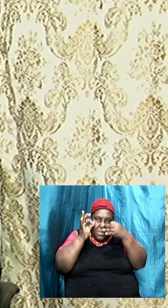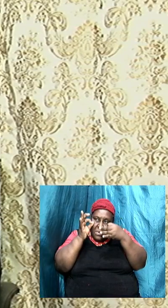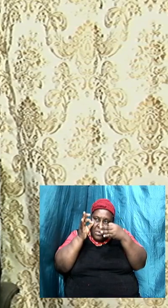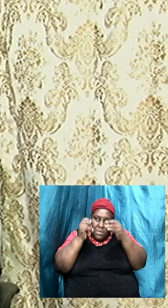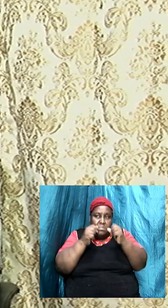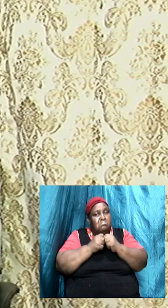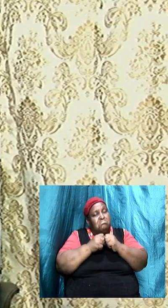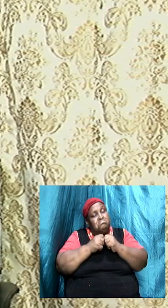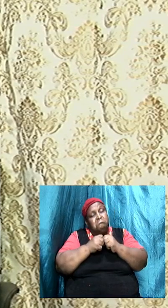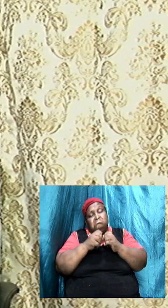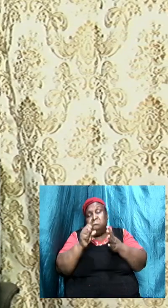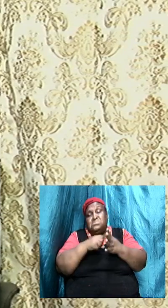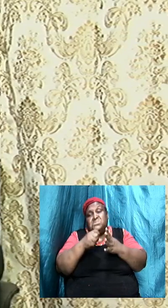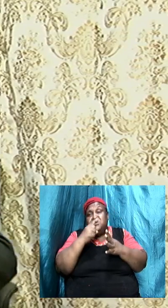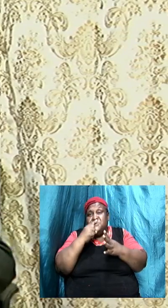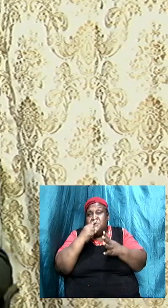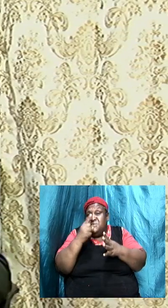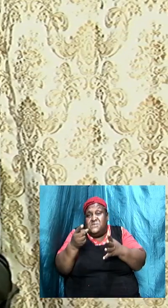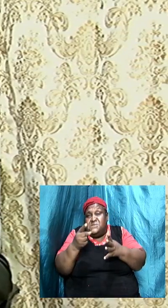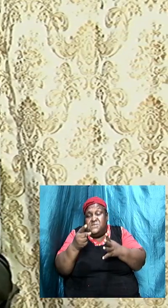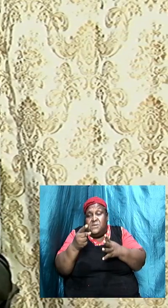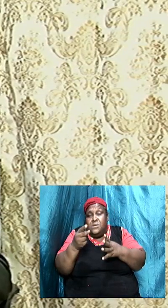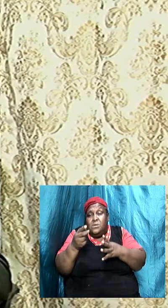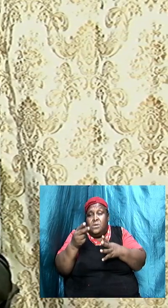watch your eyes, what they see. Don't see.